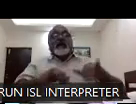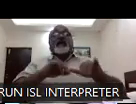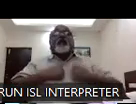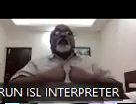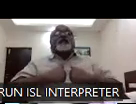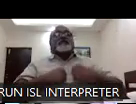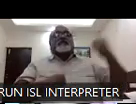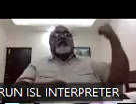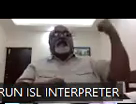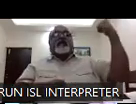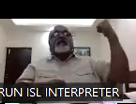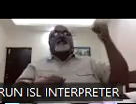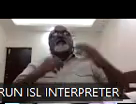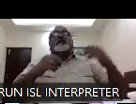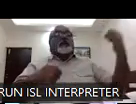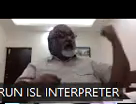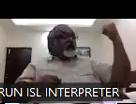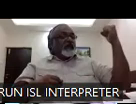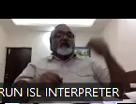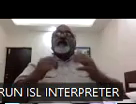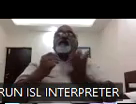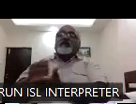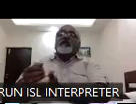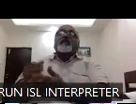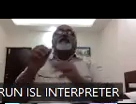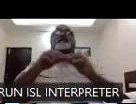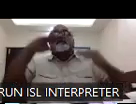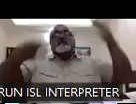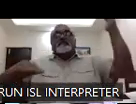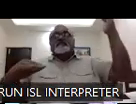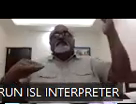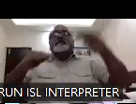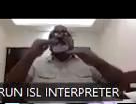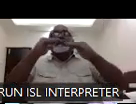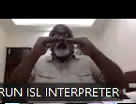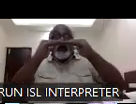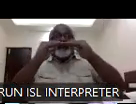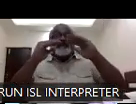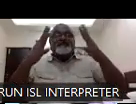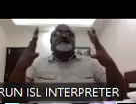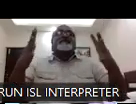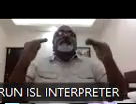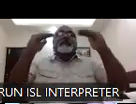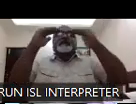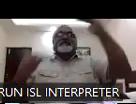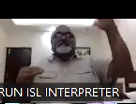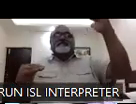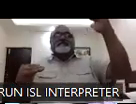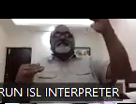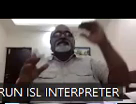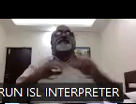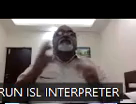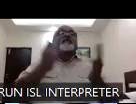our farming system is powerful. So, so we have come across all these kind of system in rural areas,